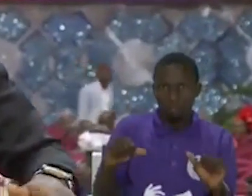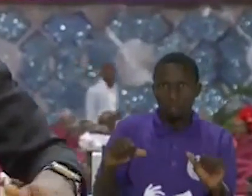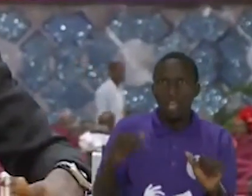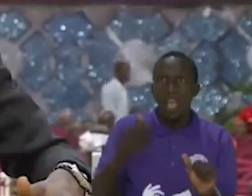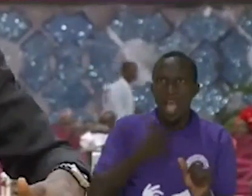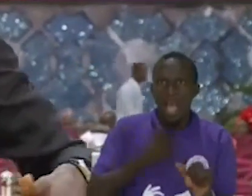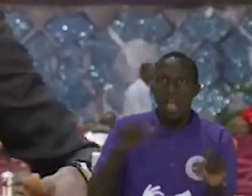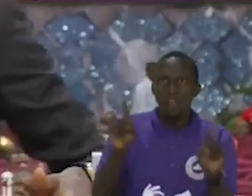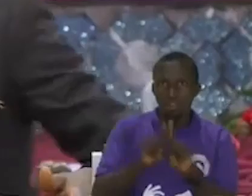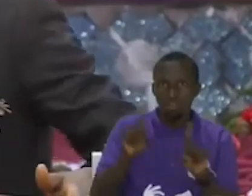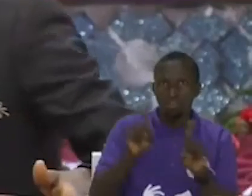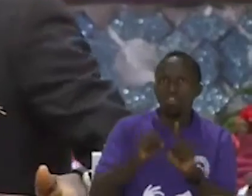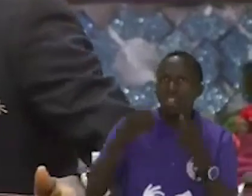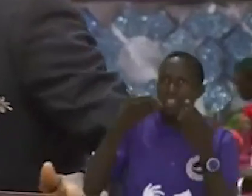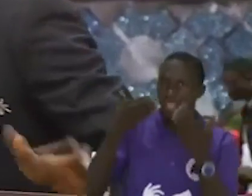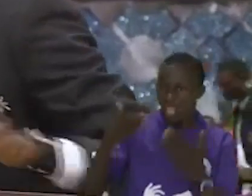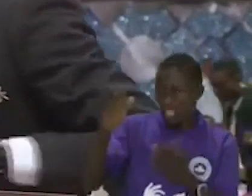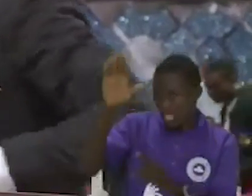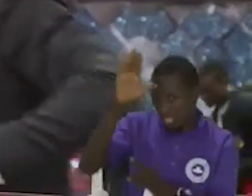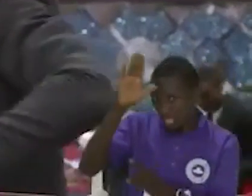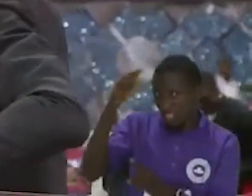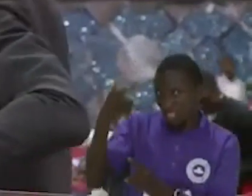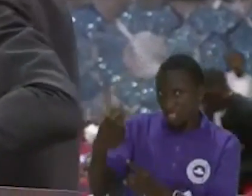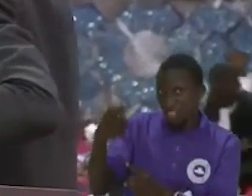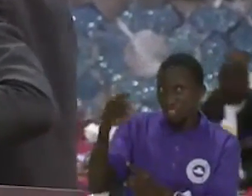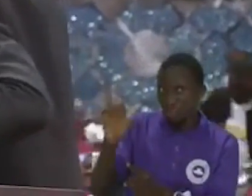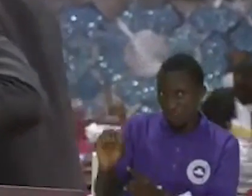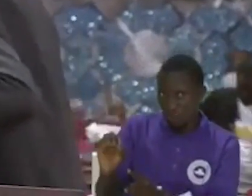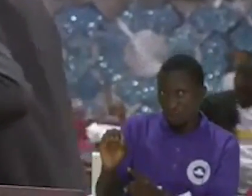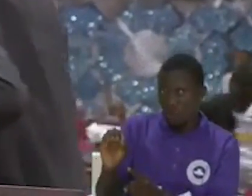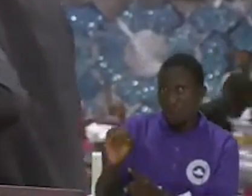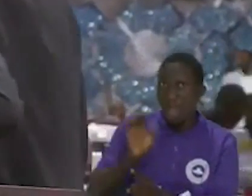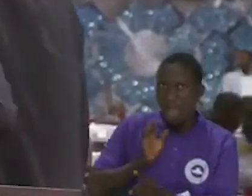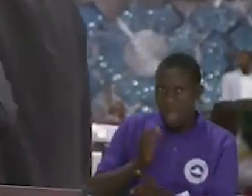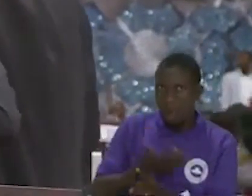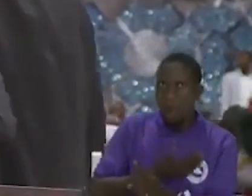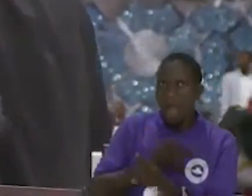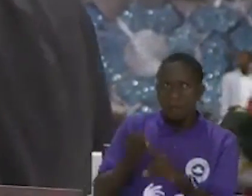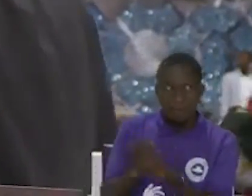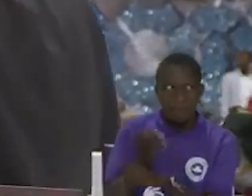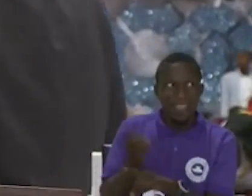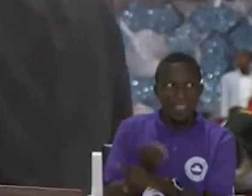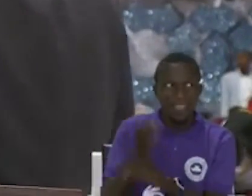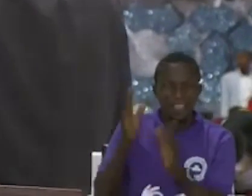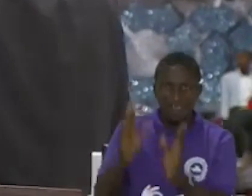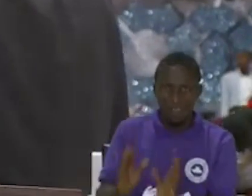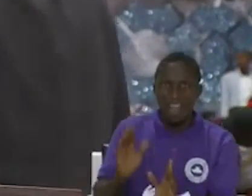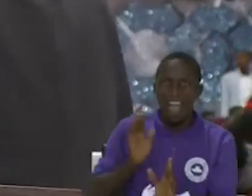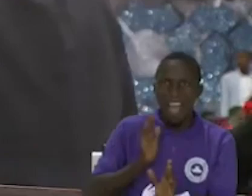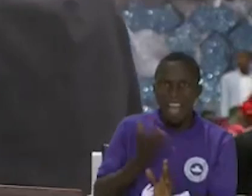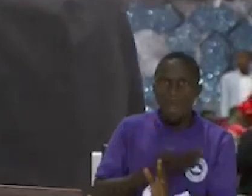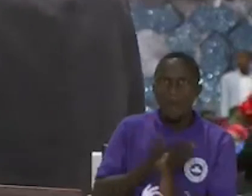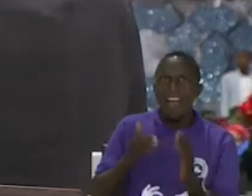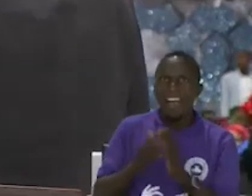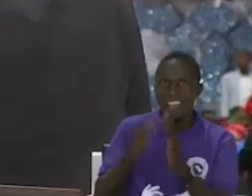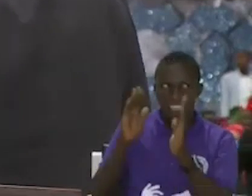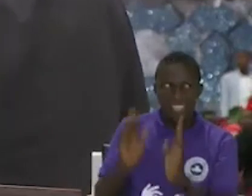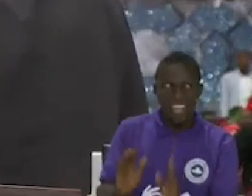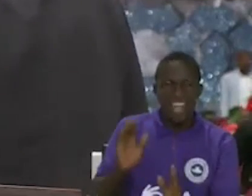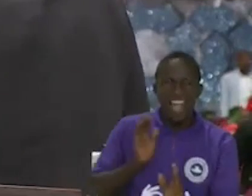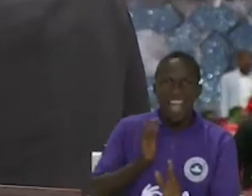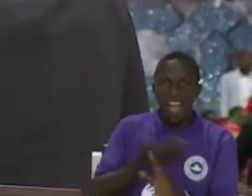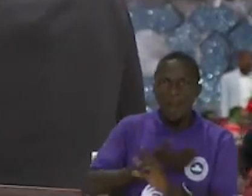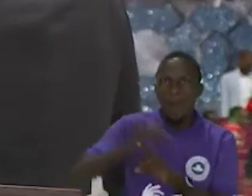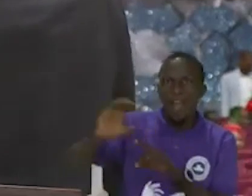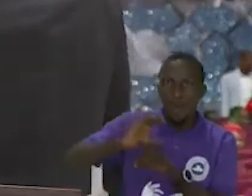I want to also thank our Father in the Lord, our mentor, our leader, our coach, our role